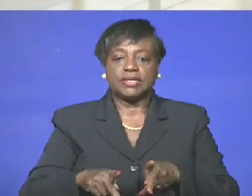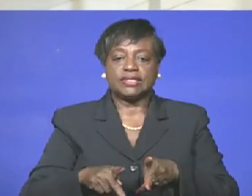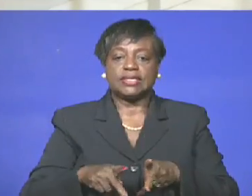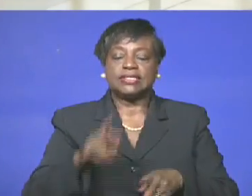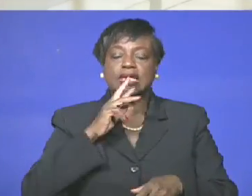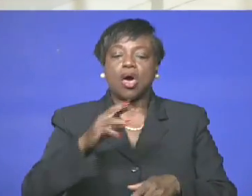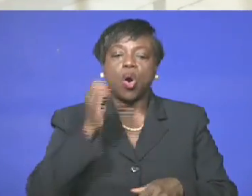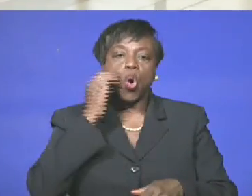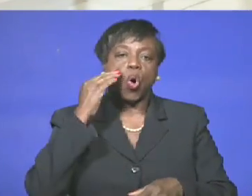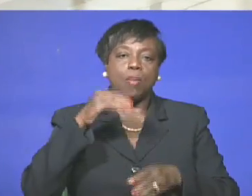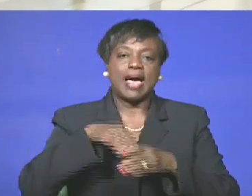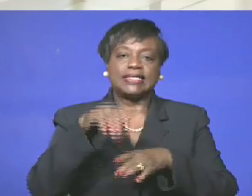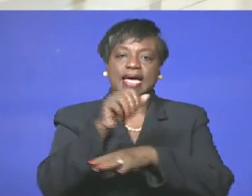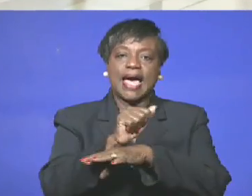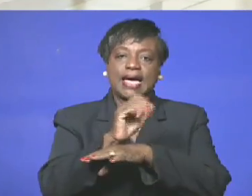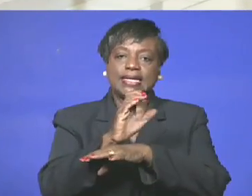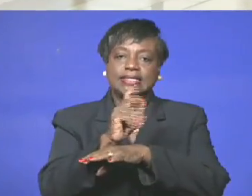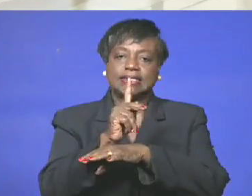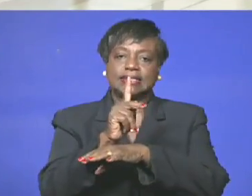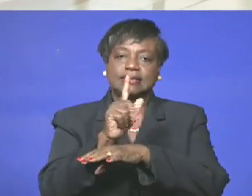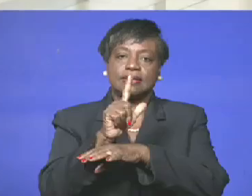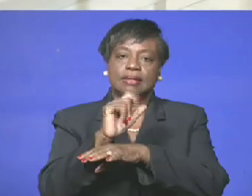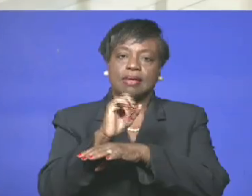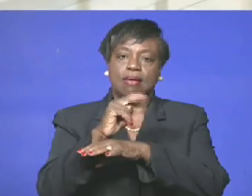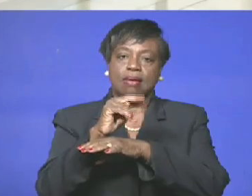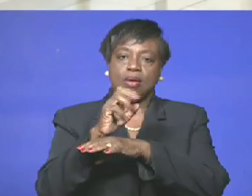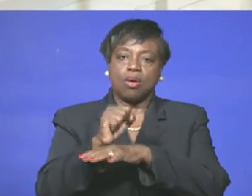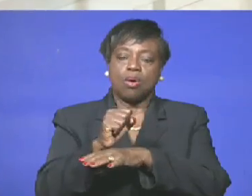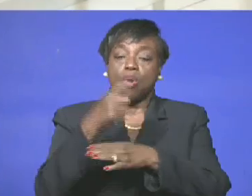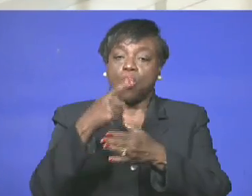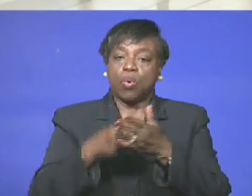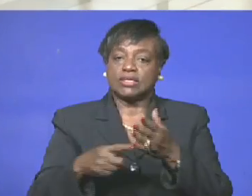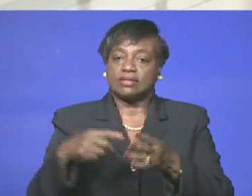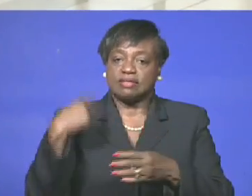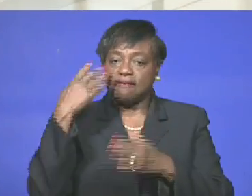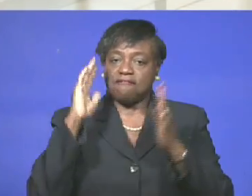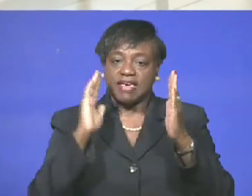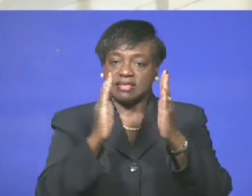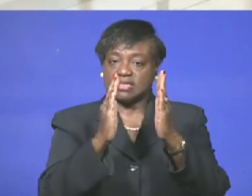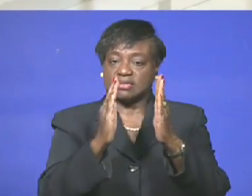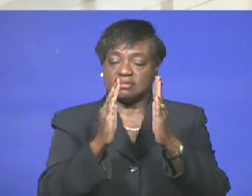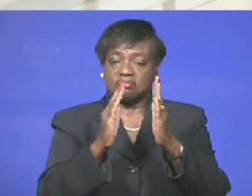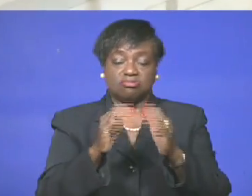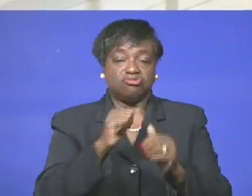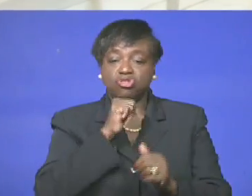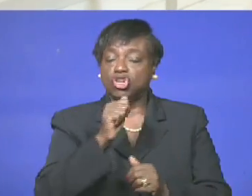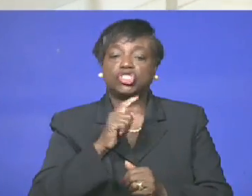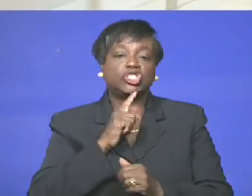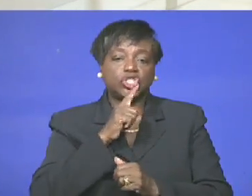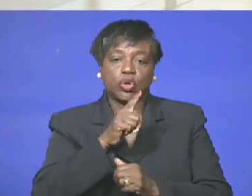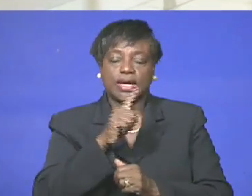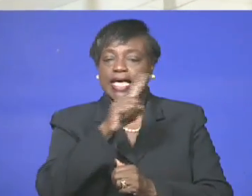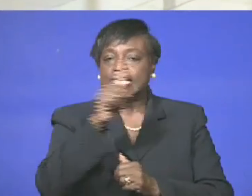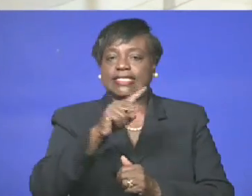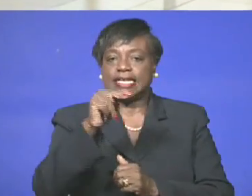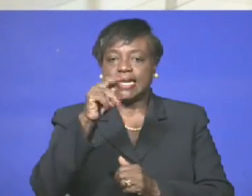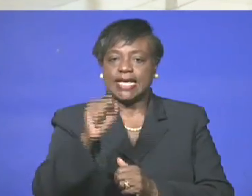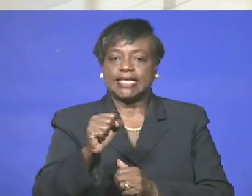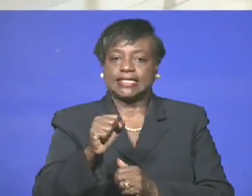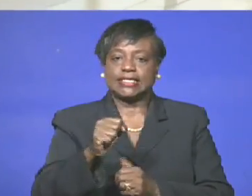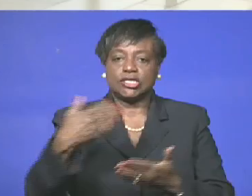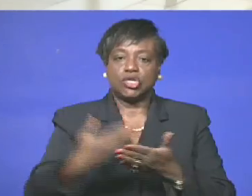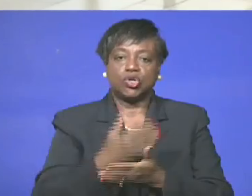on the island of Acklins. Exactly whatever it is they now face is uncertain. However, ZNS News will continue